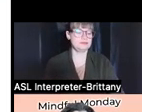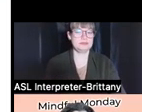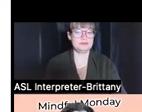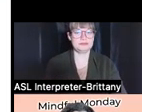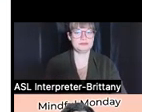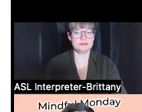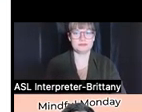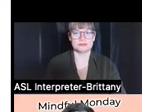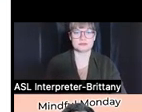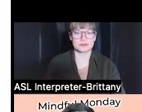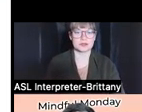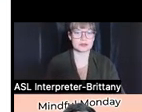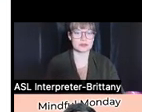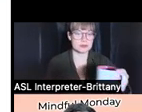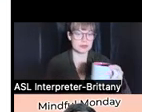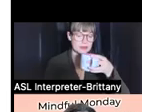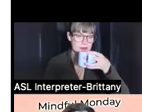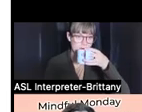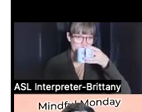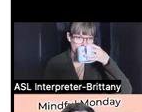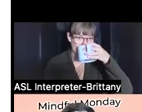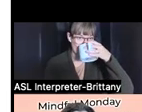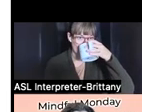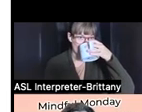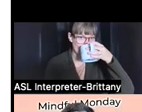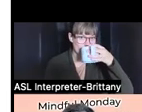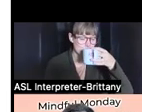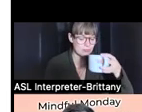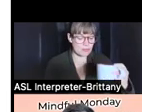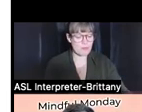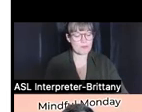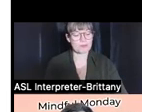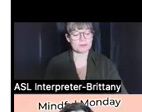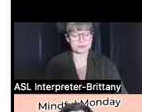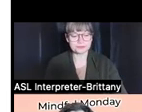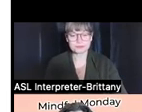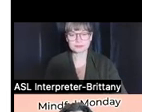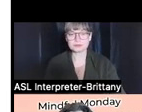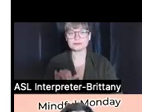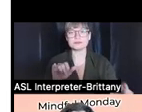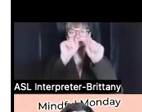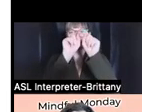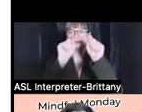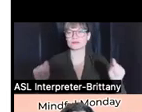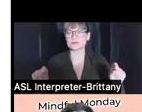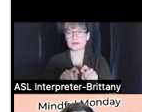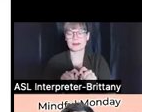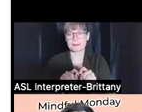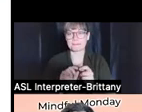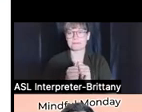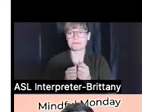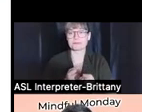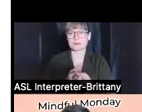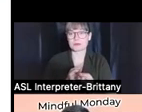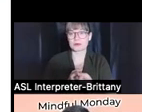slide here. You've seen the triangle. This just talks about the way that we tier support. Today